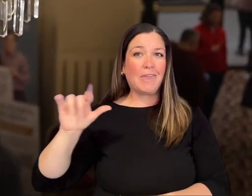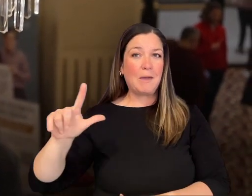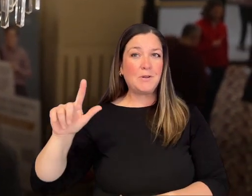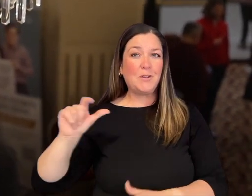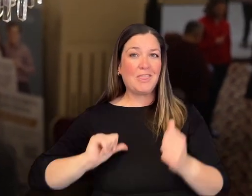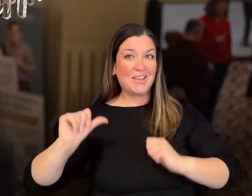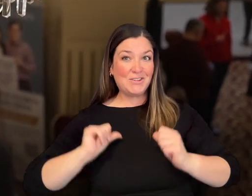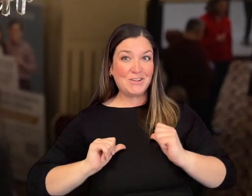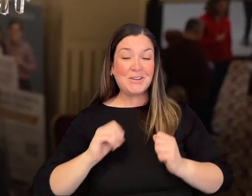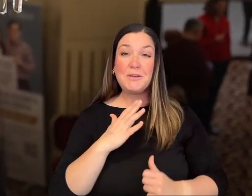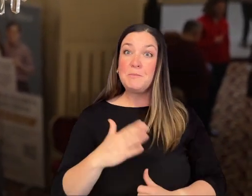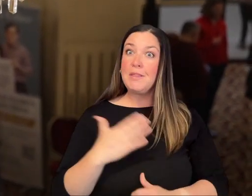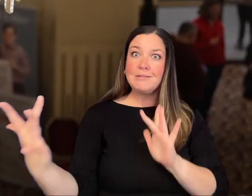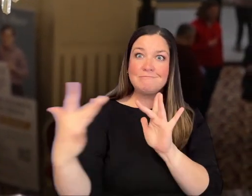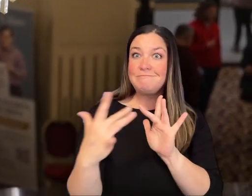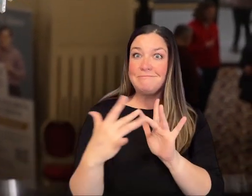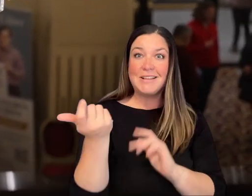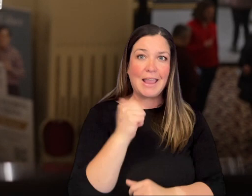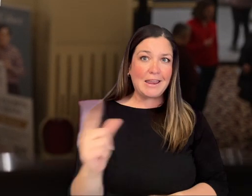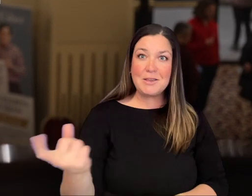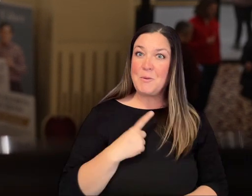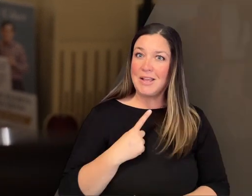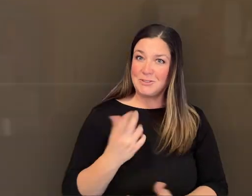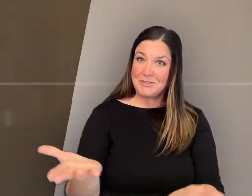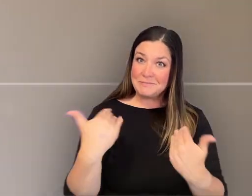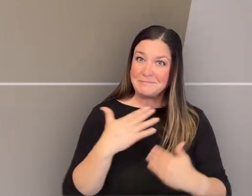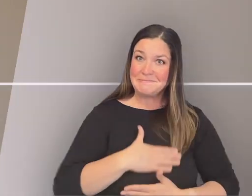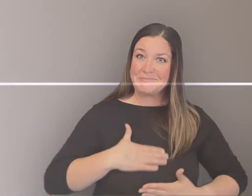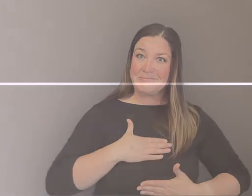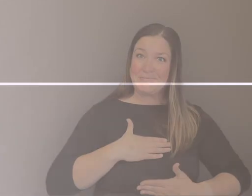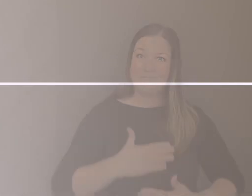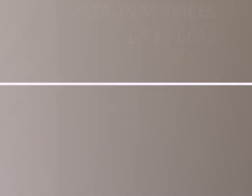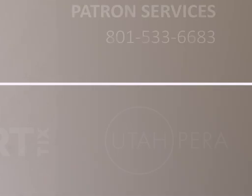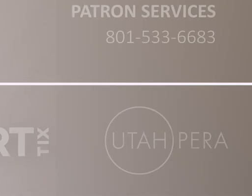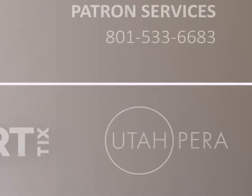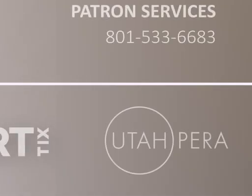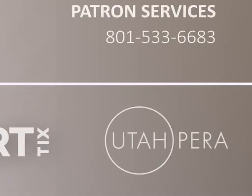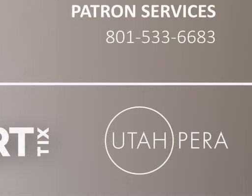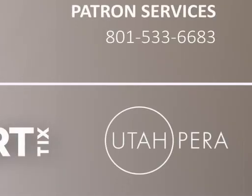Lawson Capitol Theater. Please don't hesitate to reach out to us if you have any questions at all.